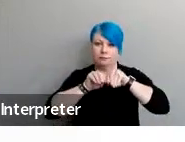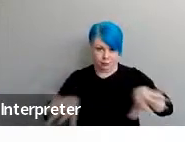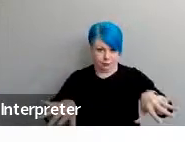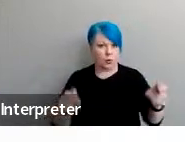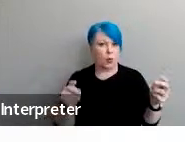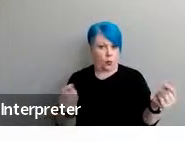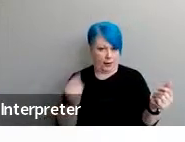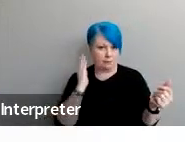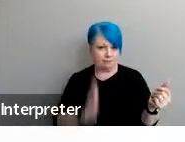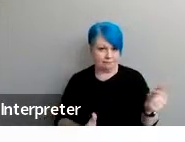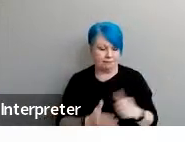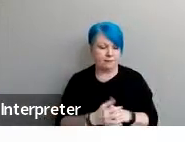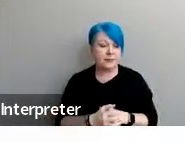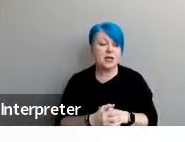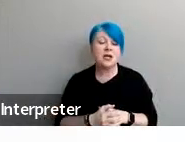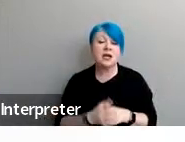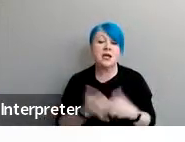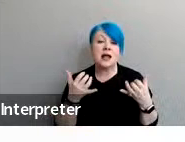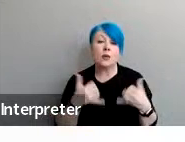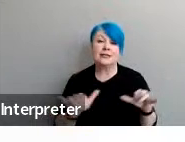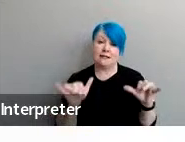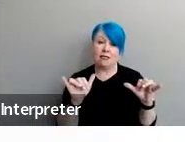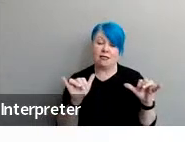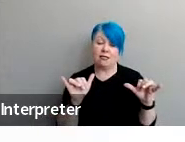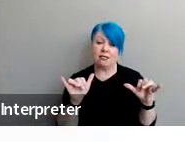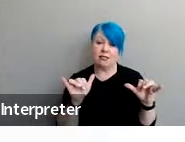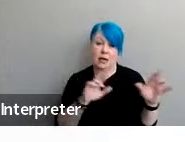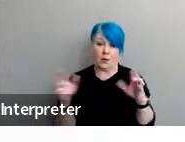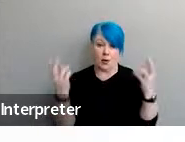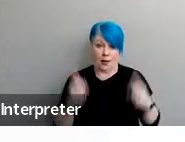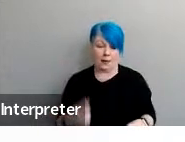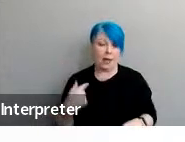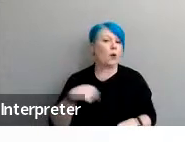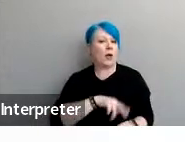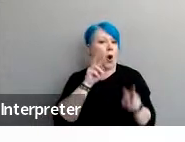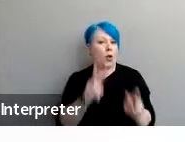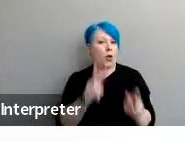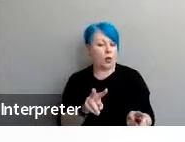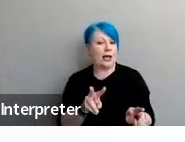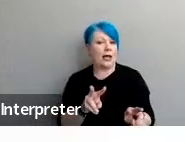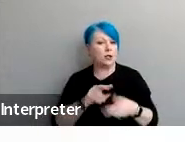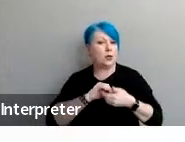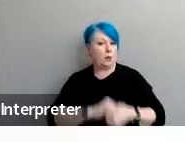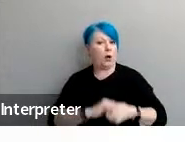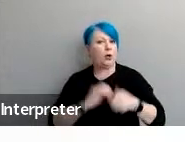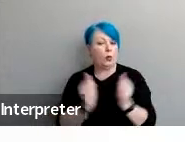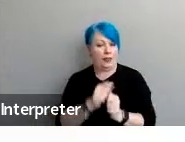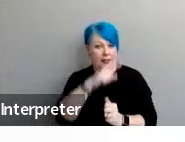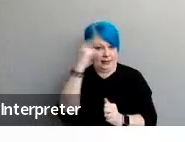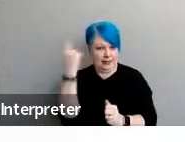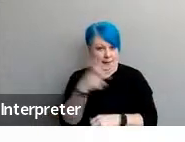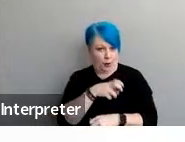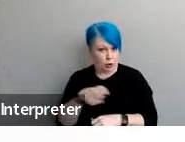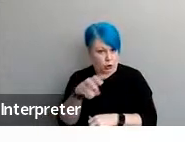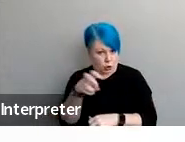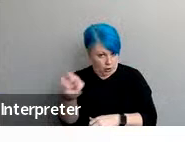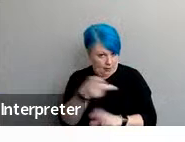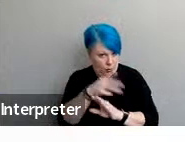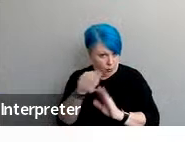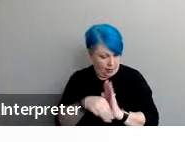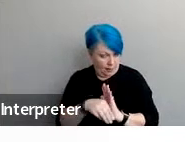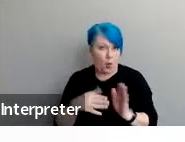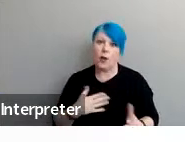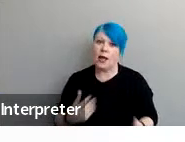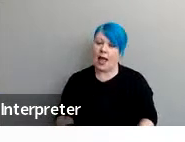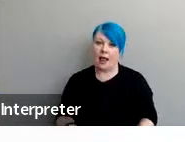Things still to come for the SSD schools. We're really looking at partnering again with Summer Journey. We received a lot of positive feedback from both